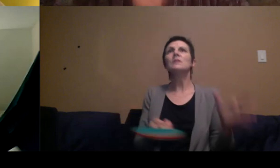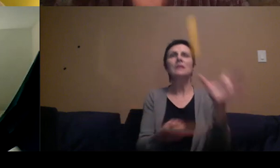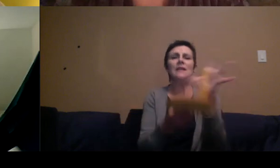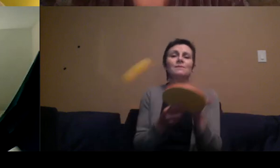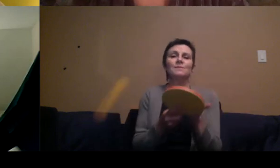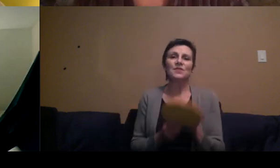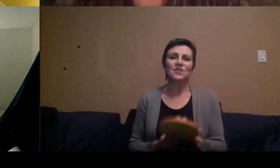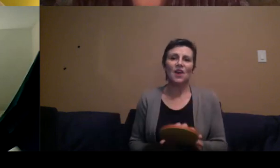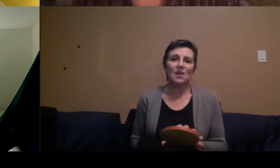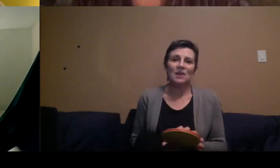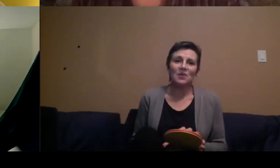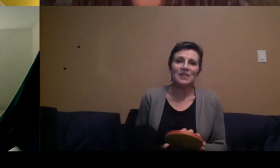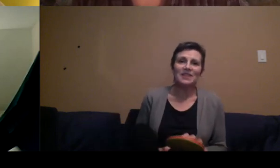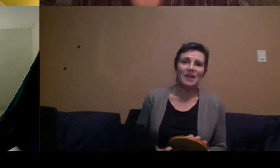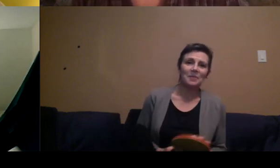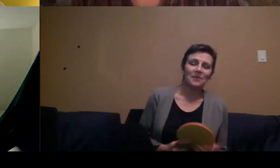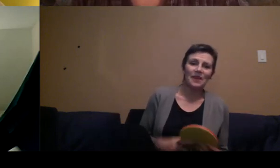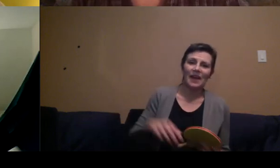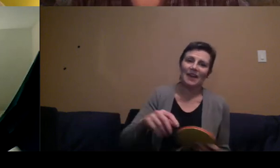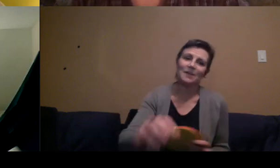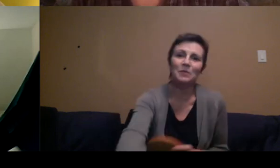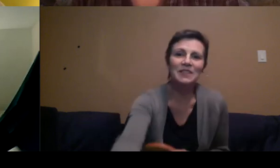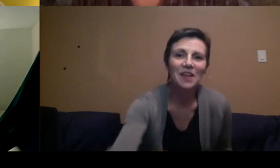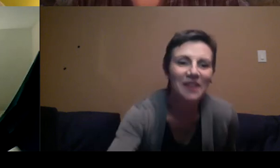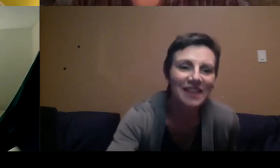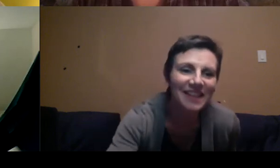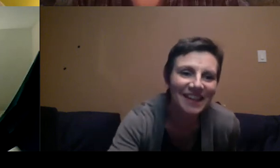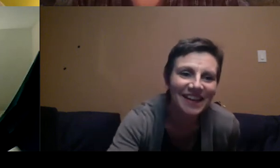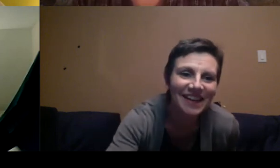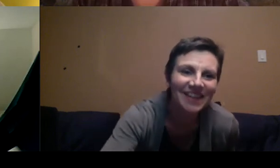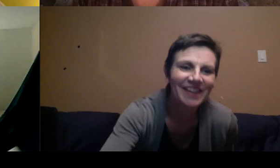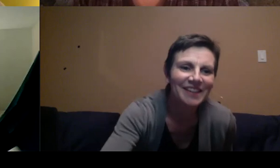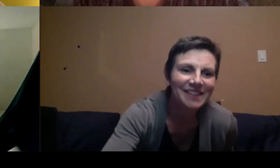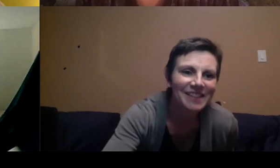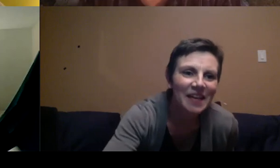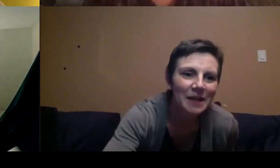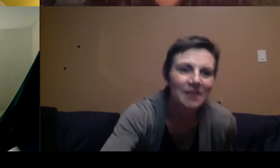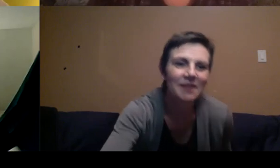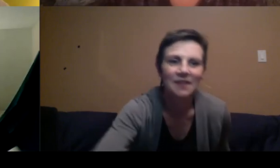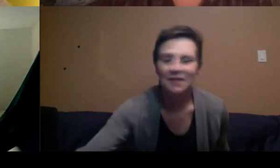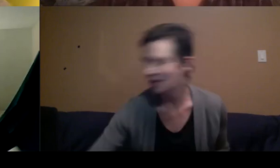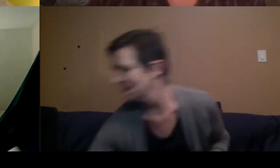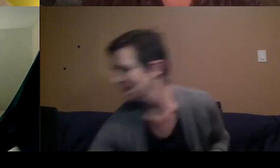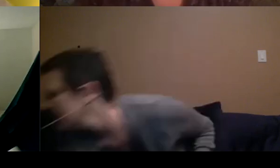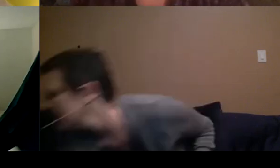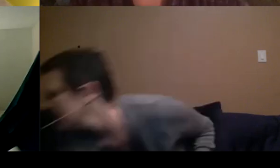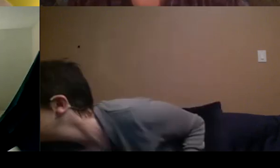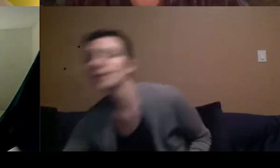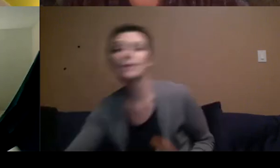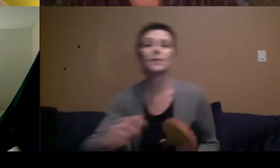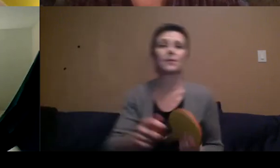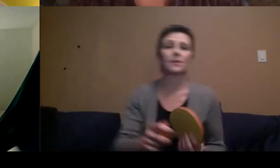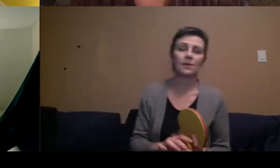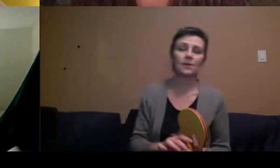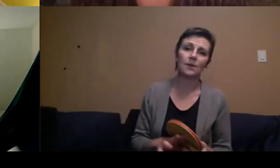Oh, sorry about the noise, Sam. I can mute myself when not needed. And Sam, if